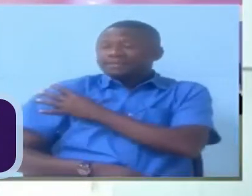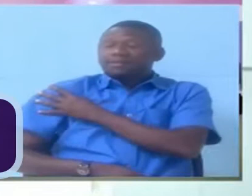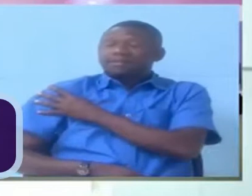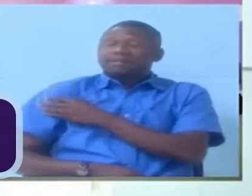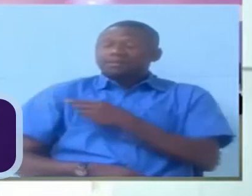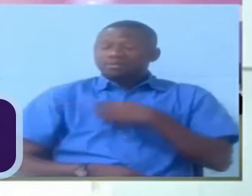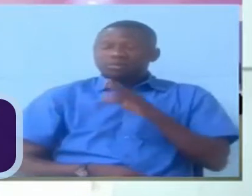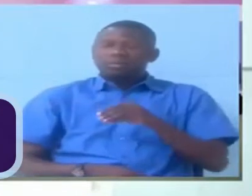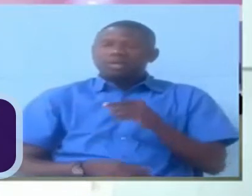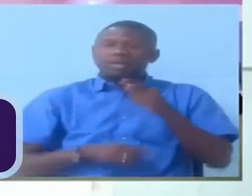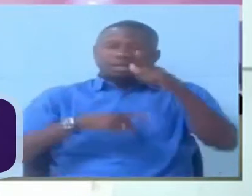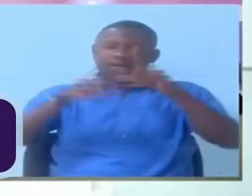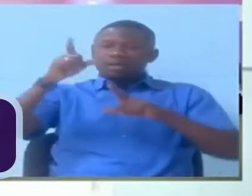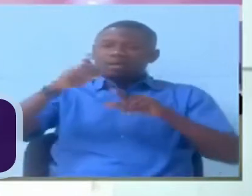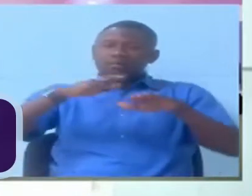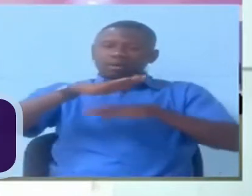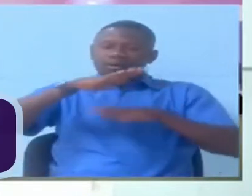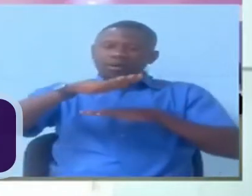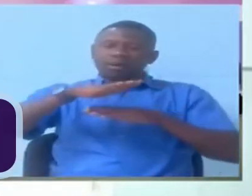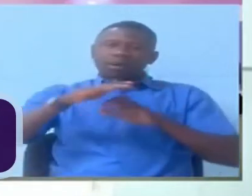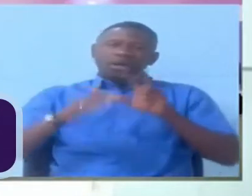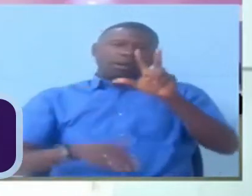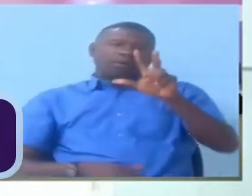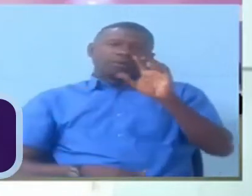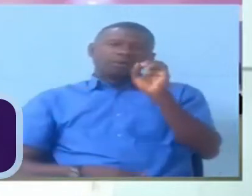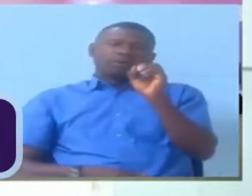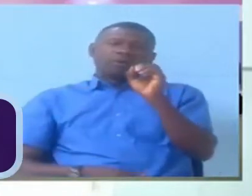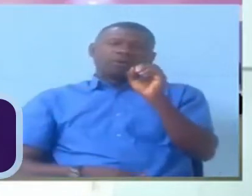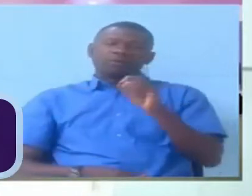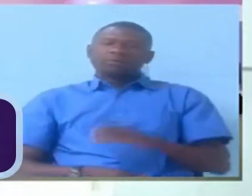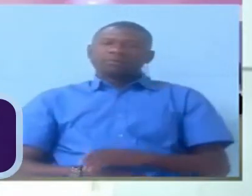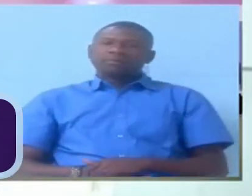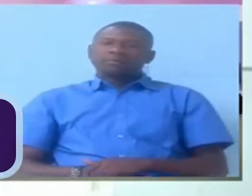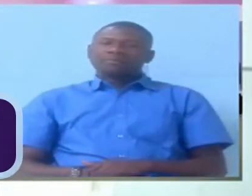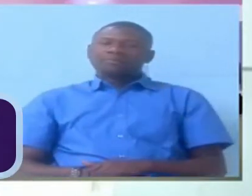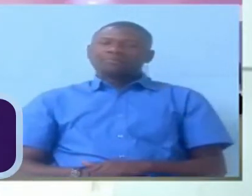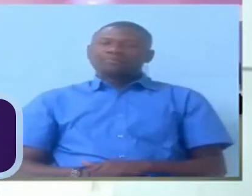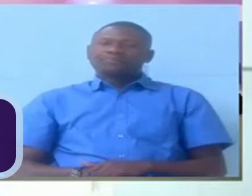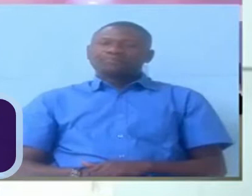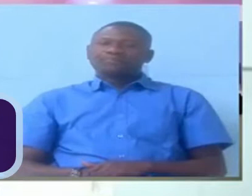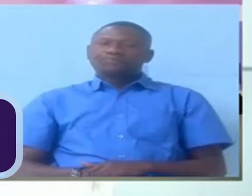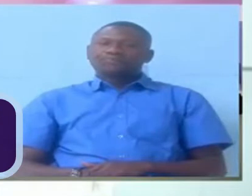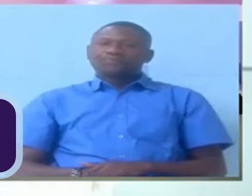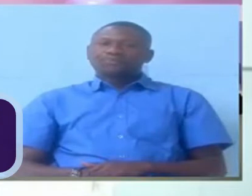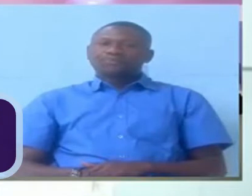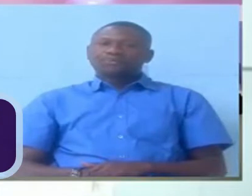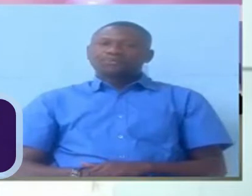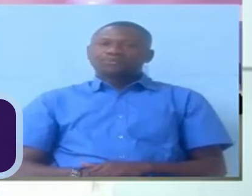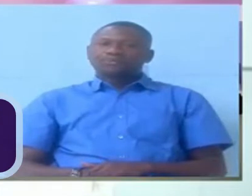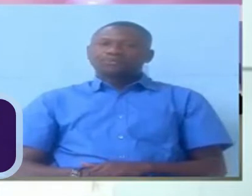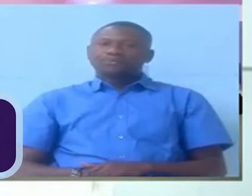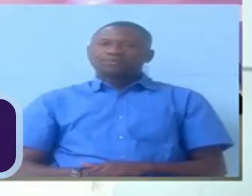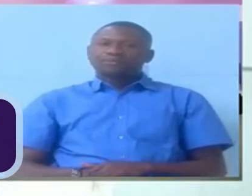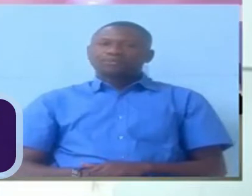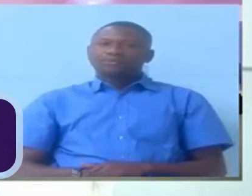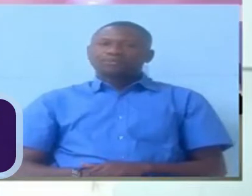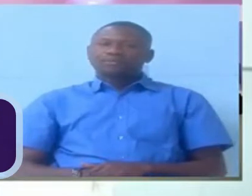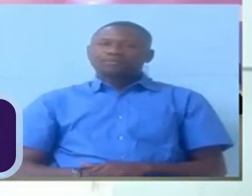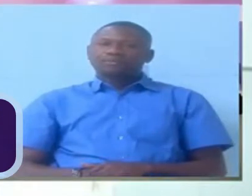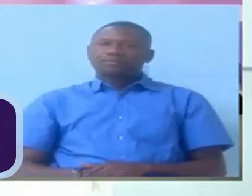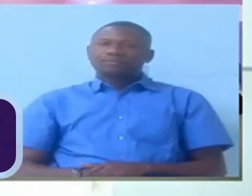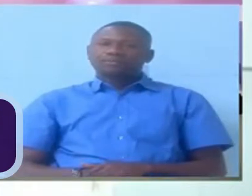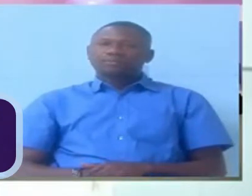sergeant major. Yenki Dafo company sergeant major makamoto. Of course, this time around I was a staff sergeant. Rotembo